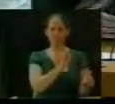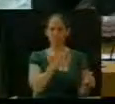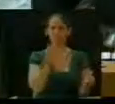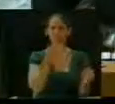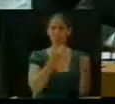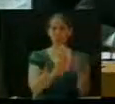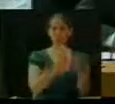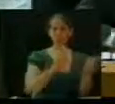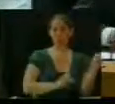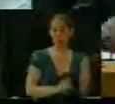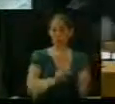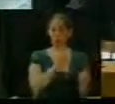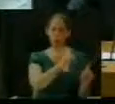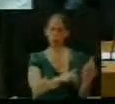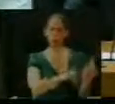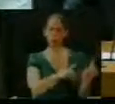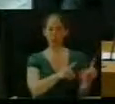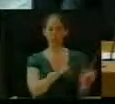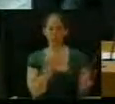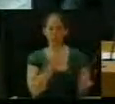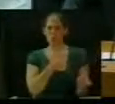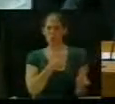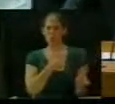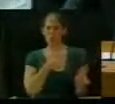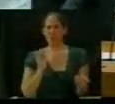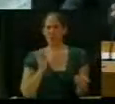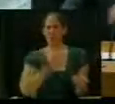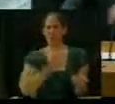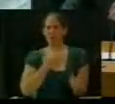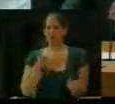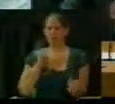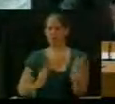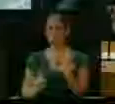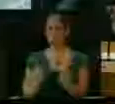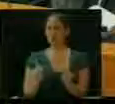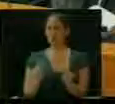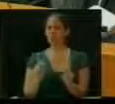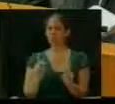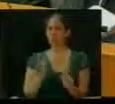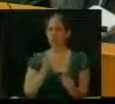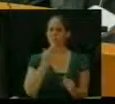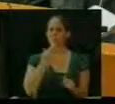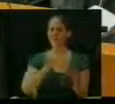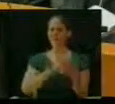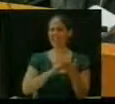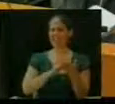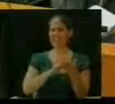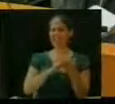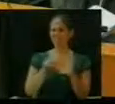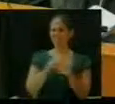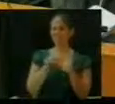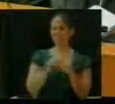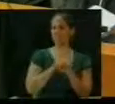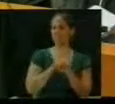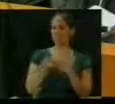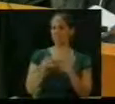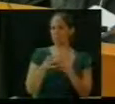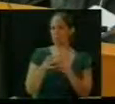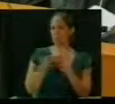be cautious about using those kinds of statements about our citizens. Thank you. First of all, I didn't call any